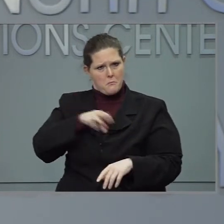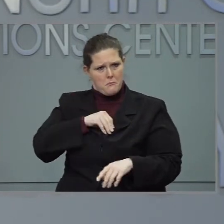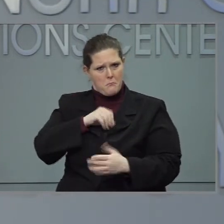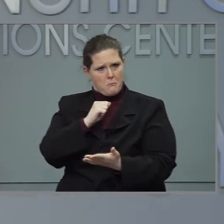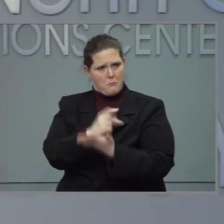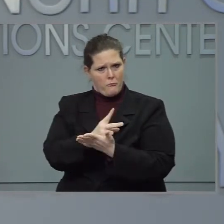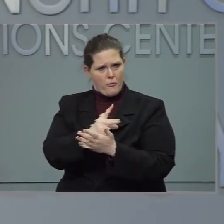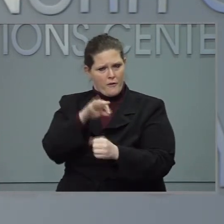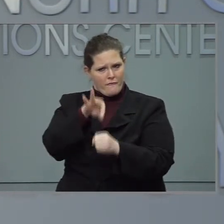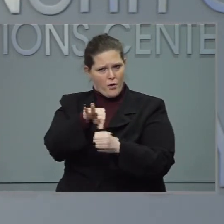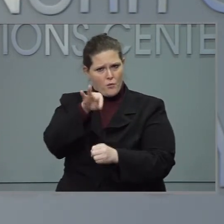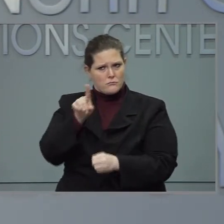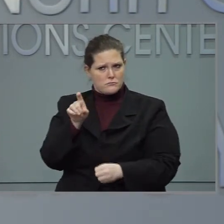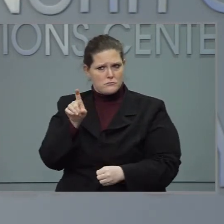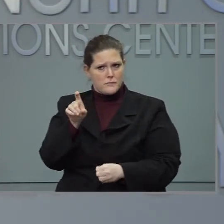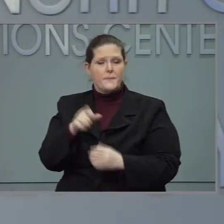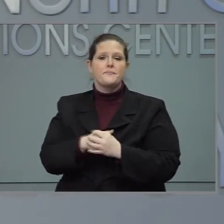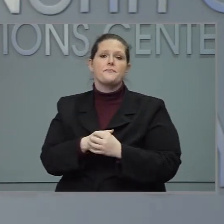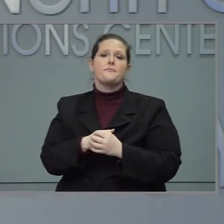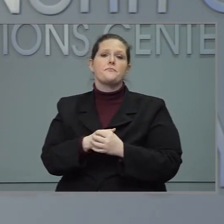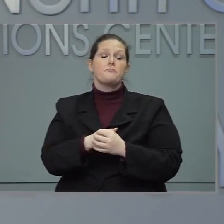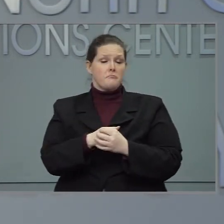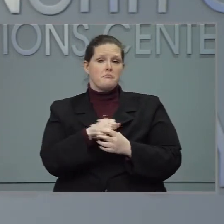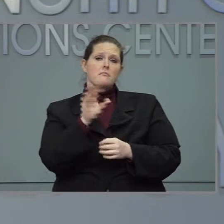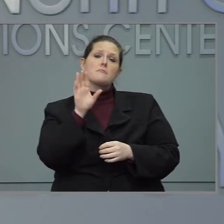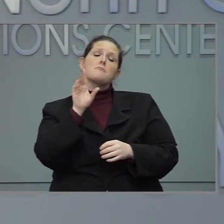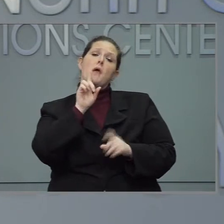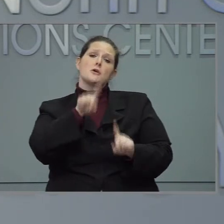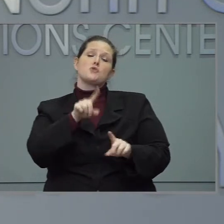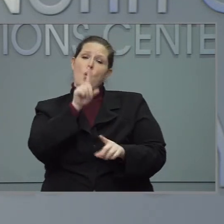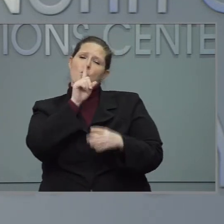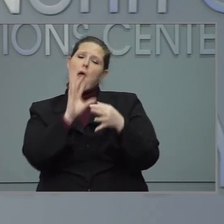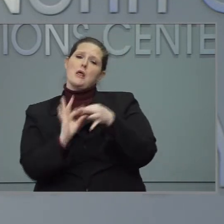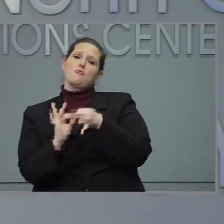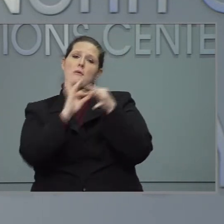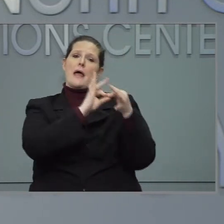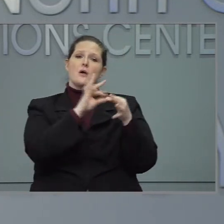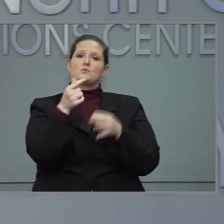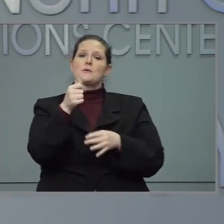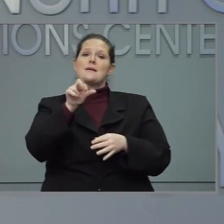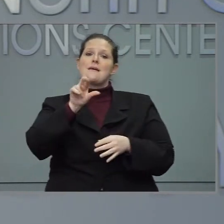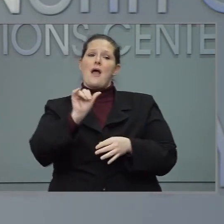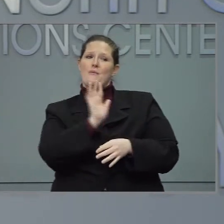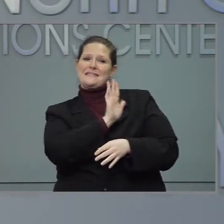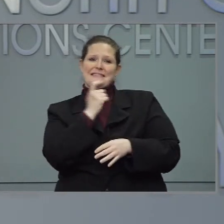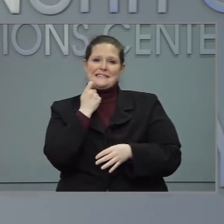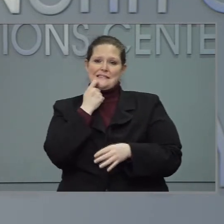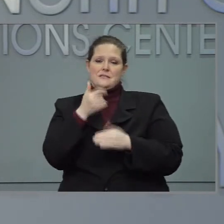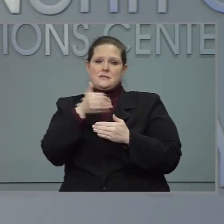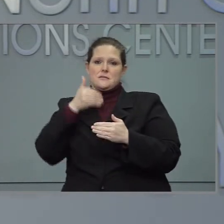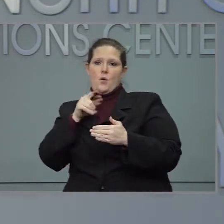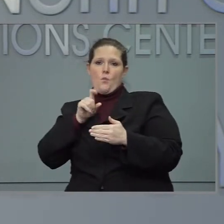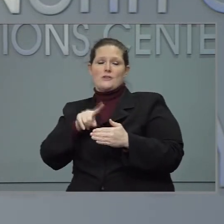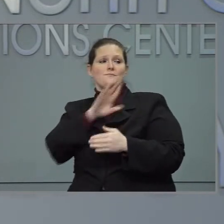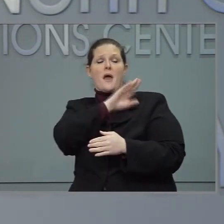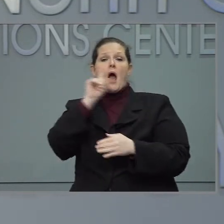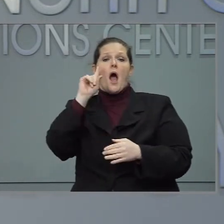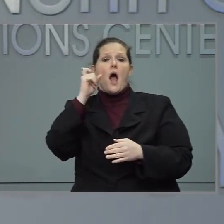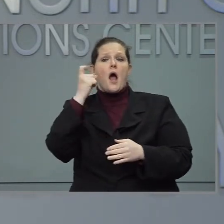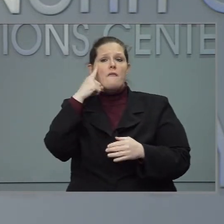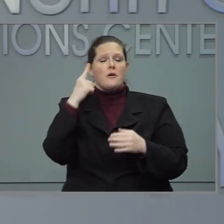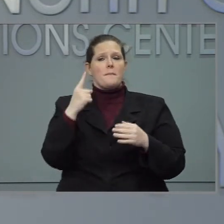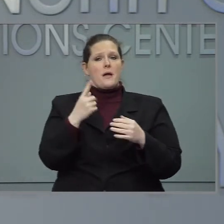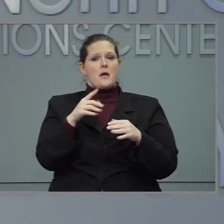out a little bit at Gary's question earlier. The approach that the governor's budget takes is a hybrid one. He